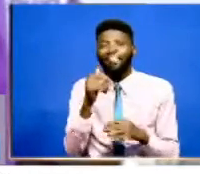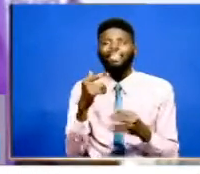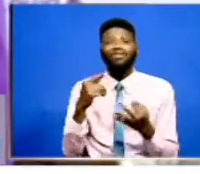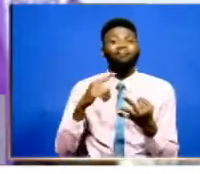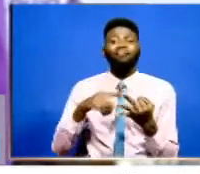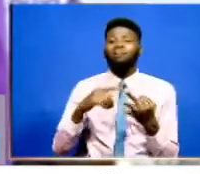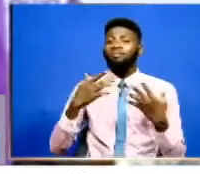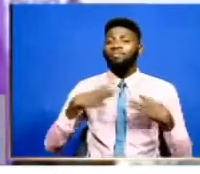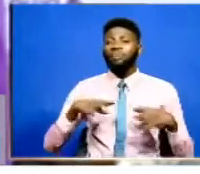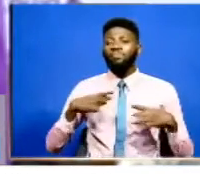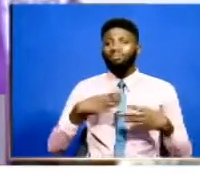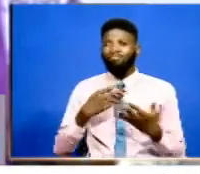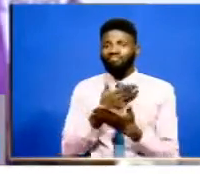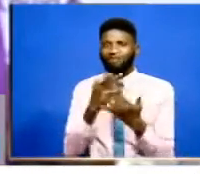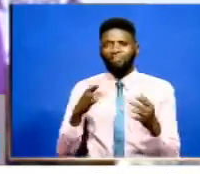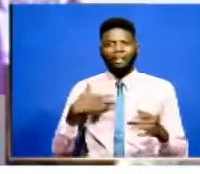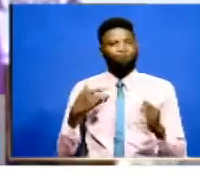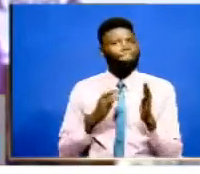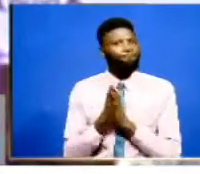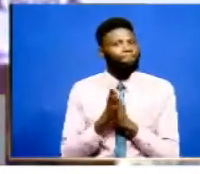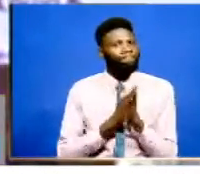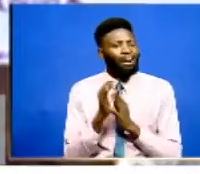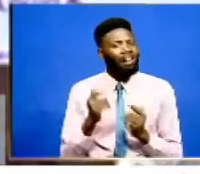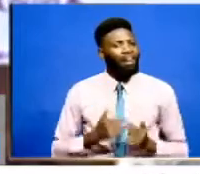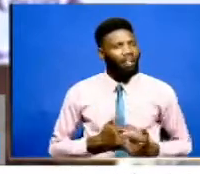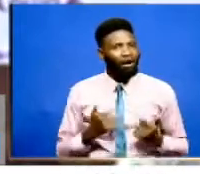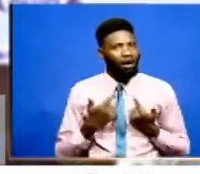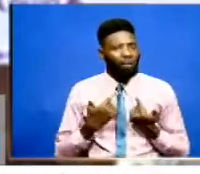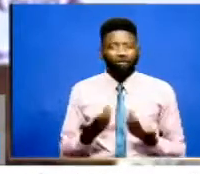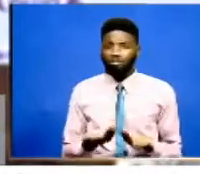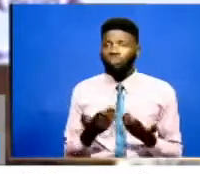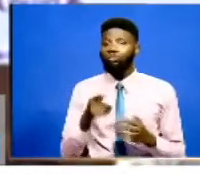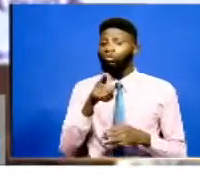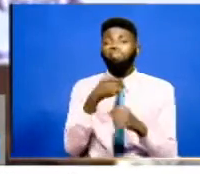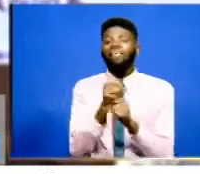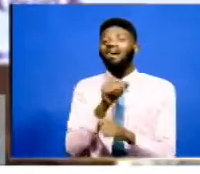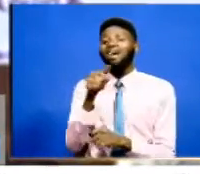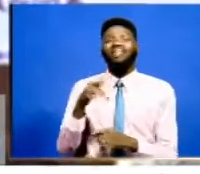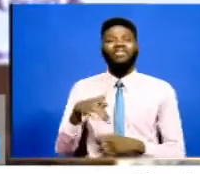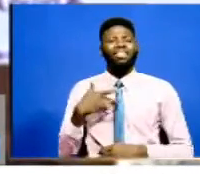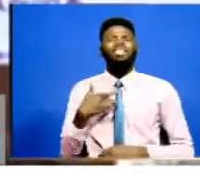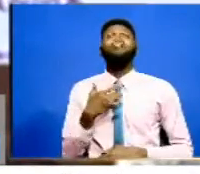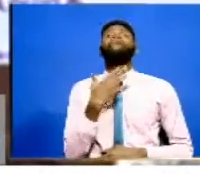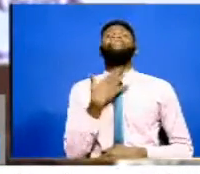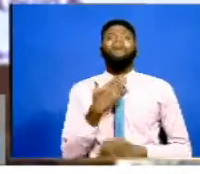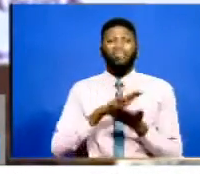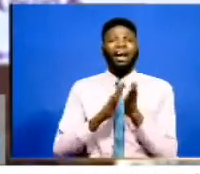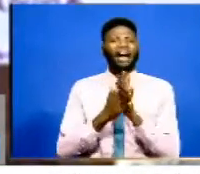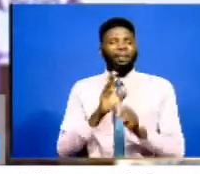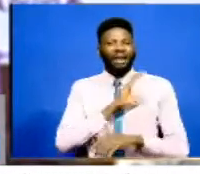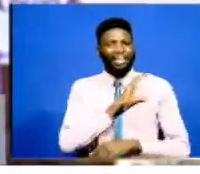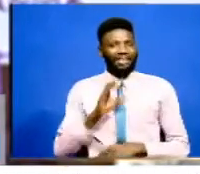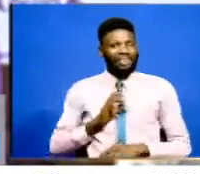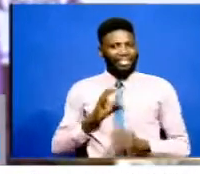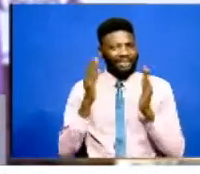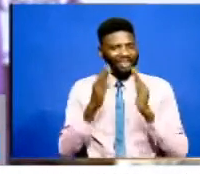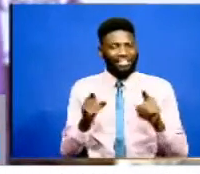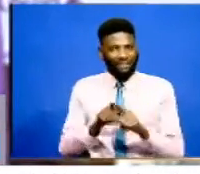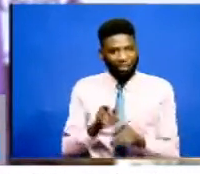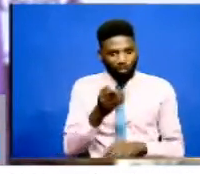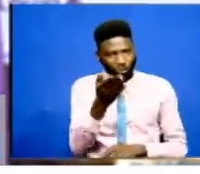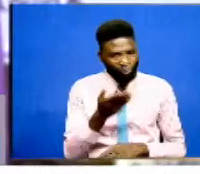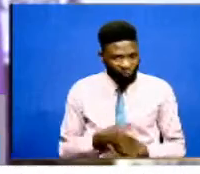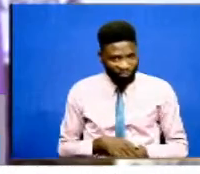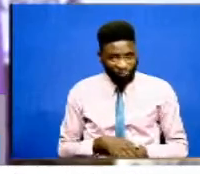go? Do you make others admire your Christian life? If not, this season of